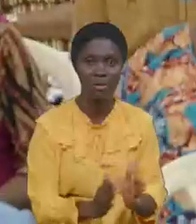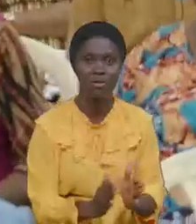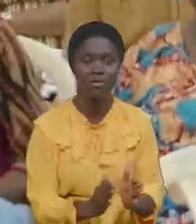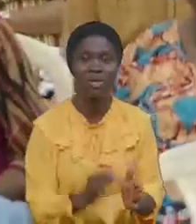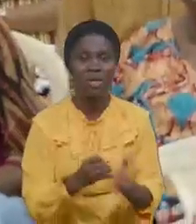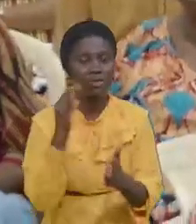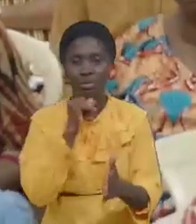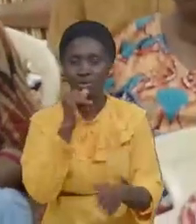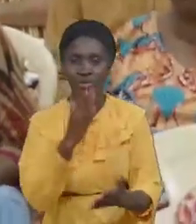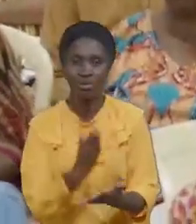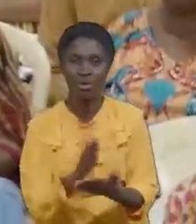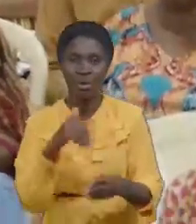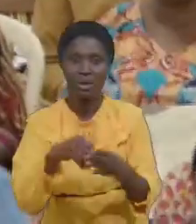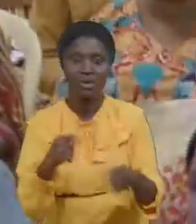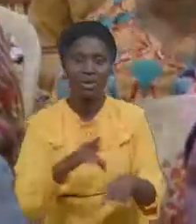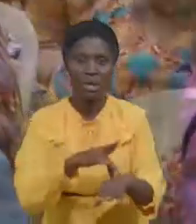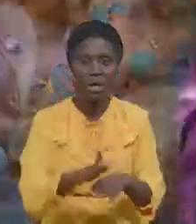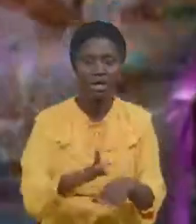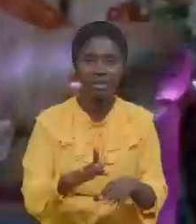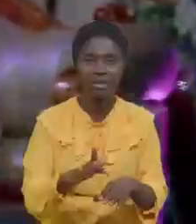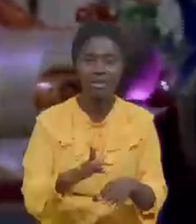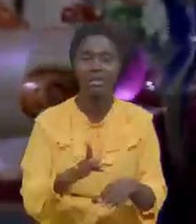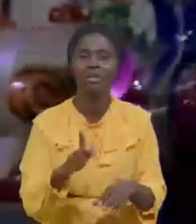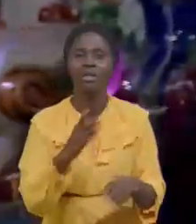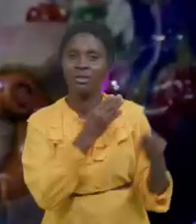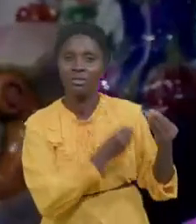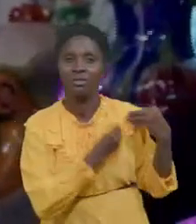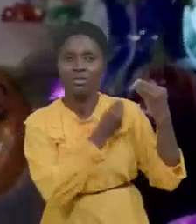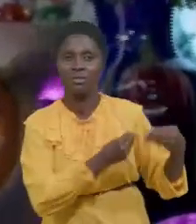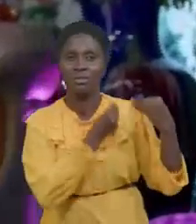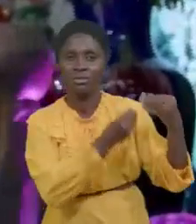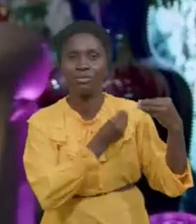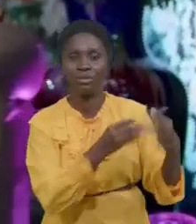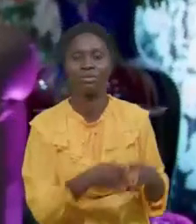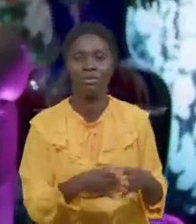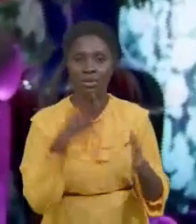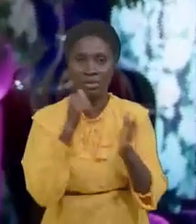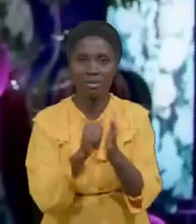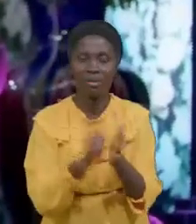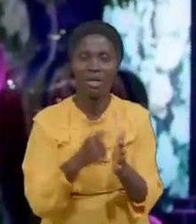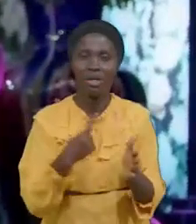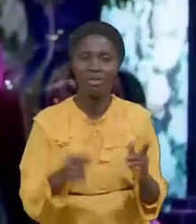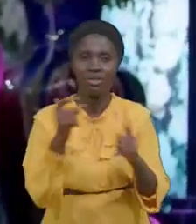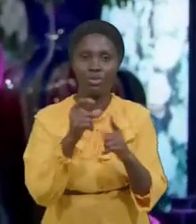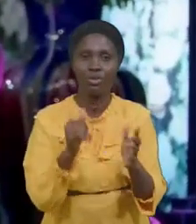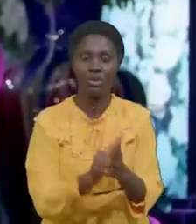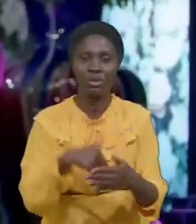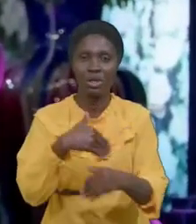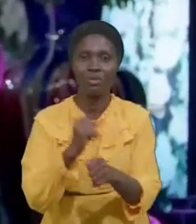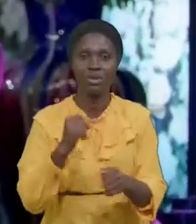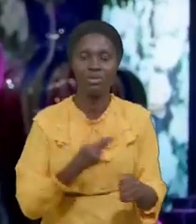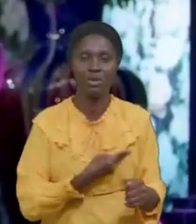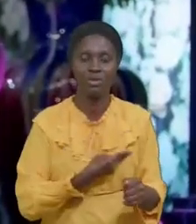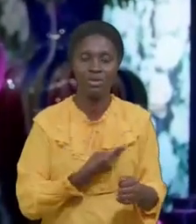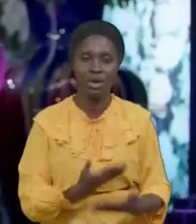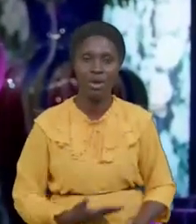early century. It says the word that gets us born again